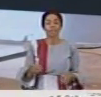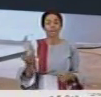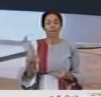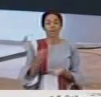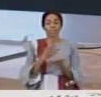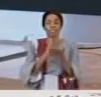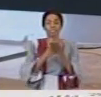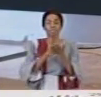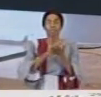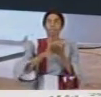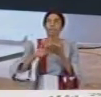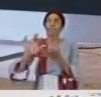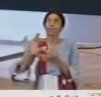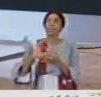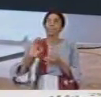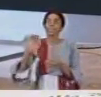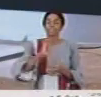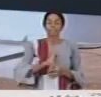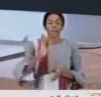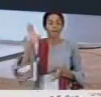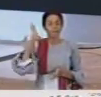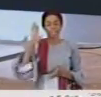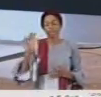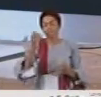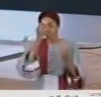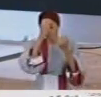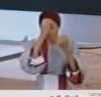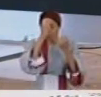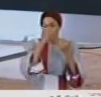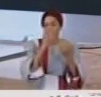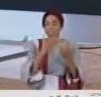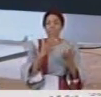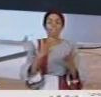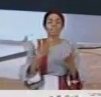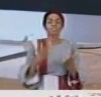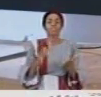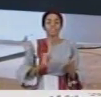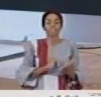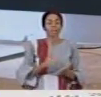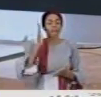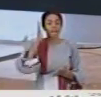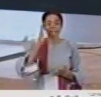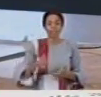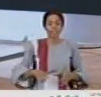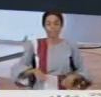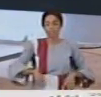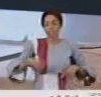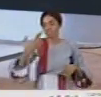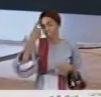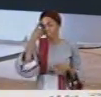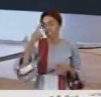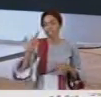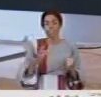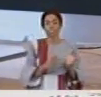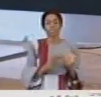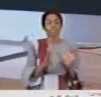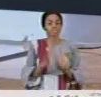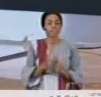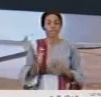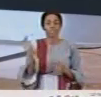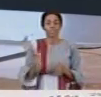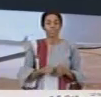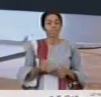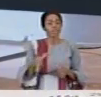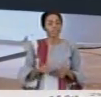the Holy Spirit. I will obey only for